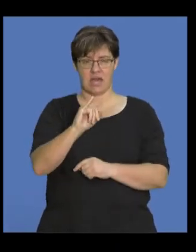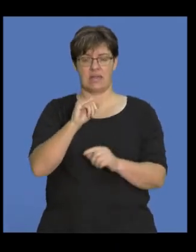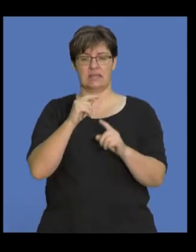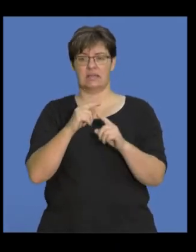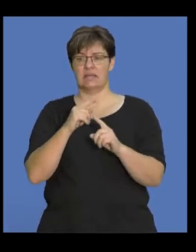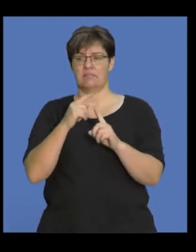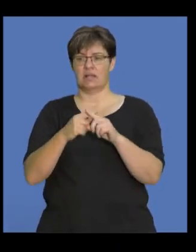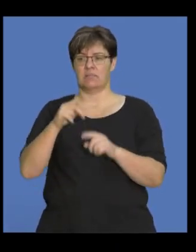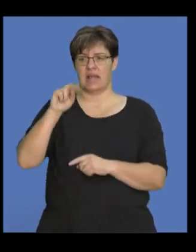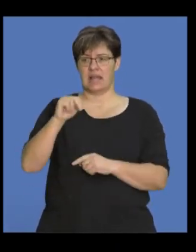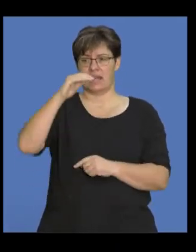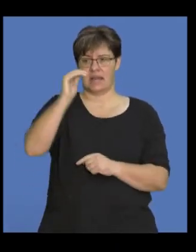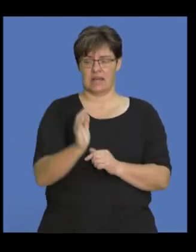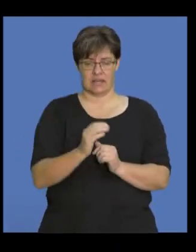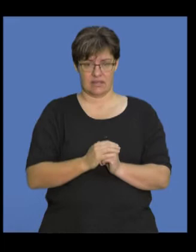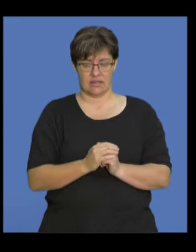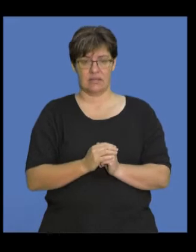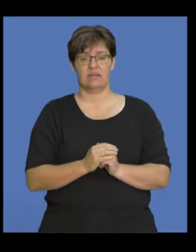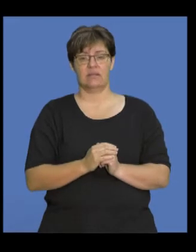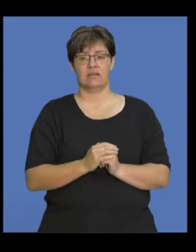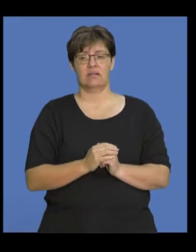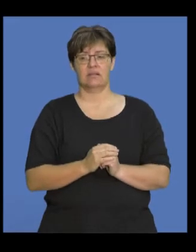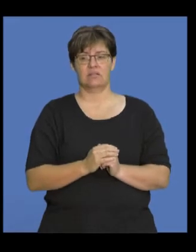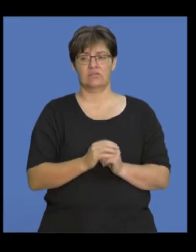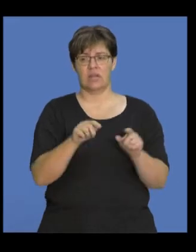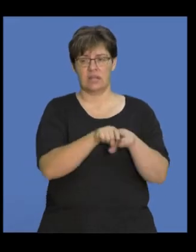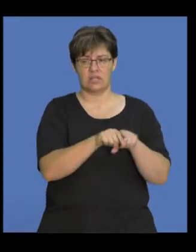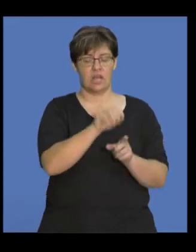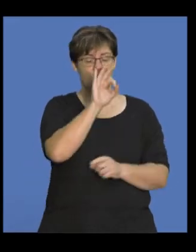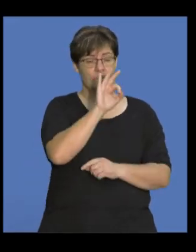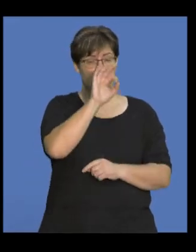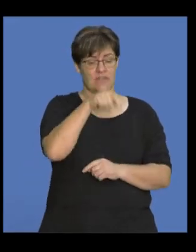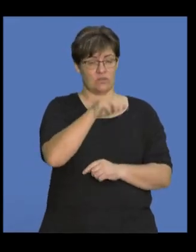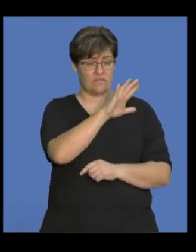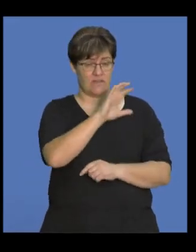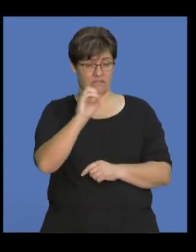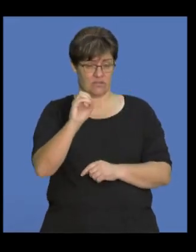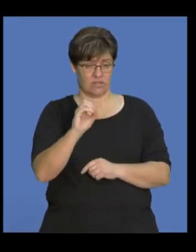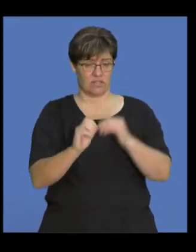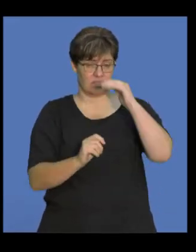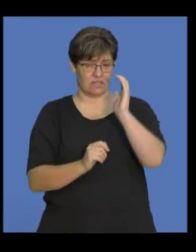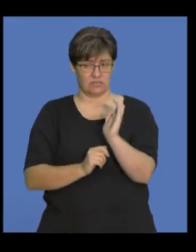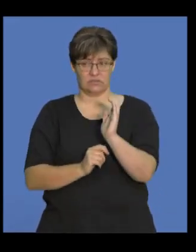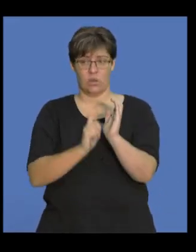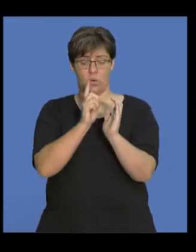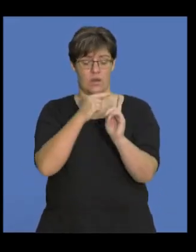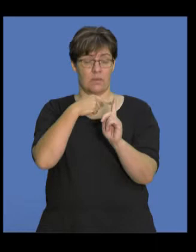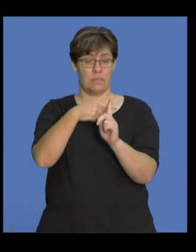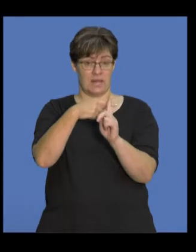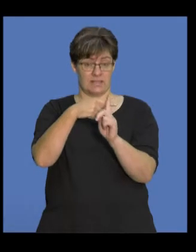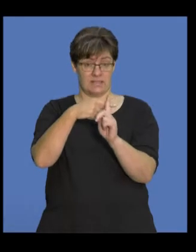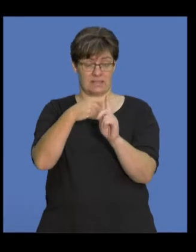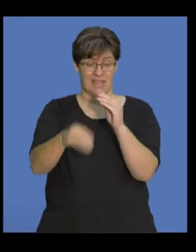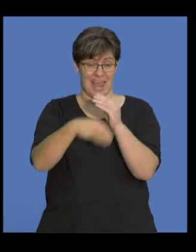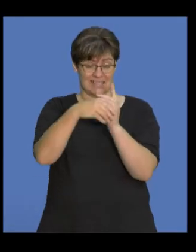is 3,500 into 1 plus, remember our interest is 6.5, so